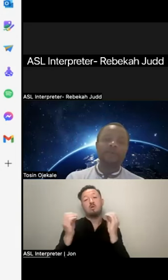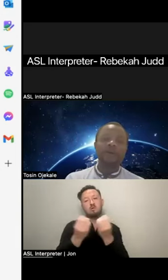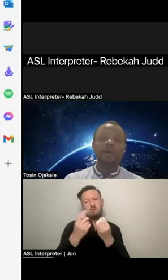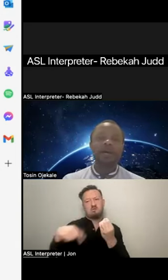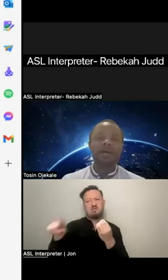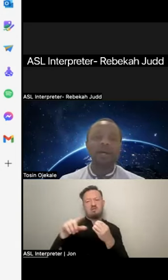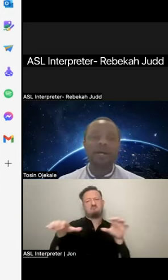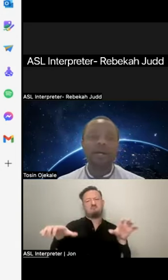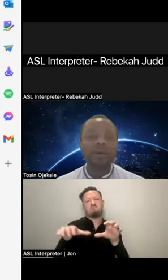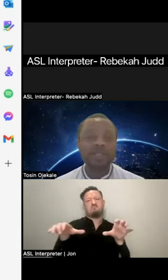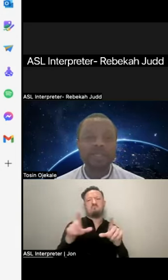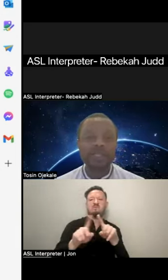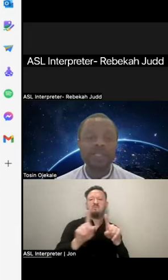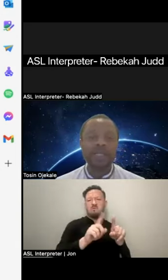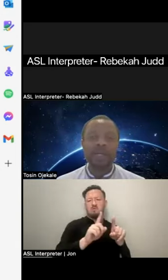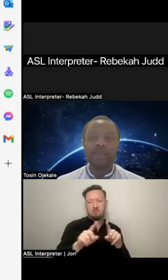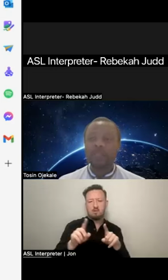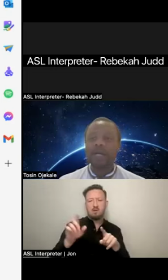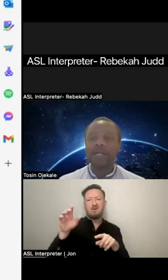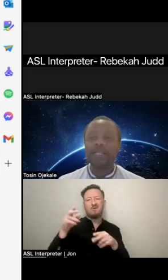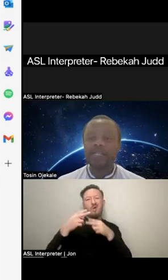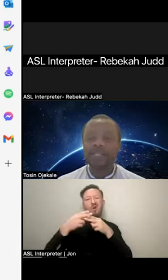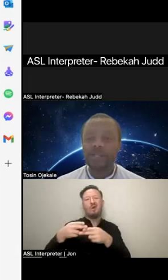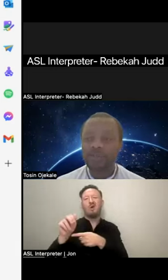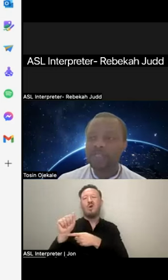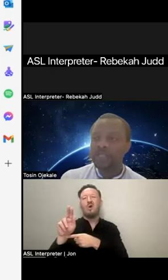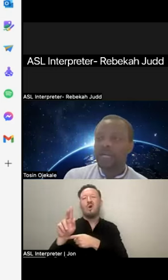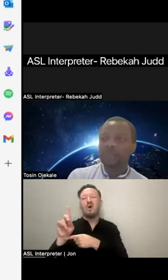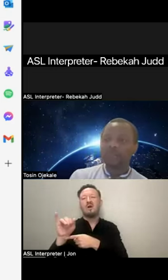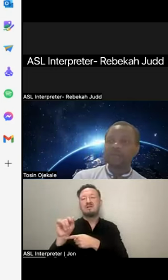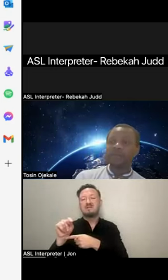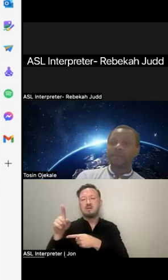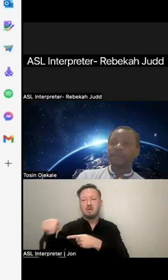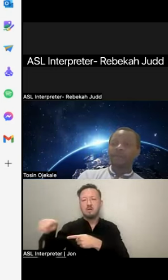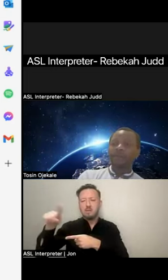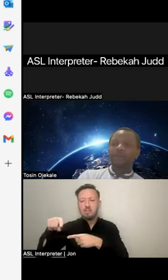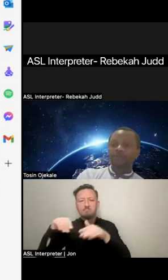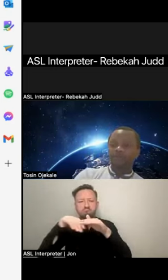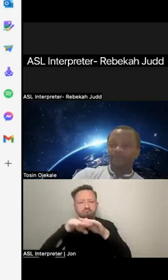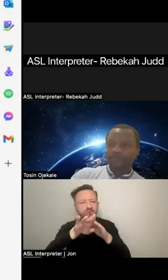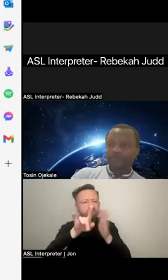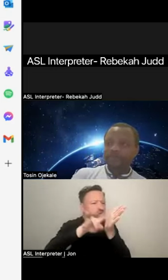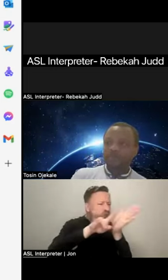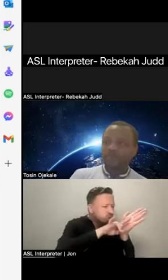of audit, but this is just mentioned as one of them, okay?